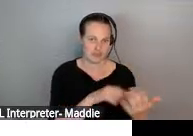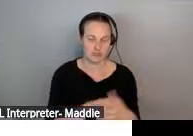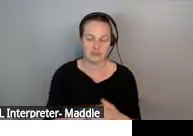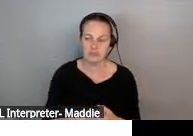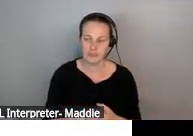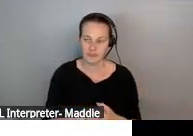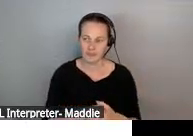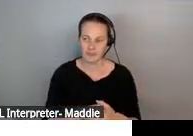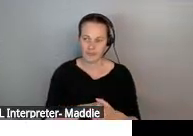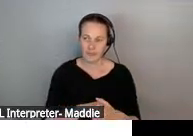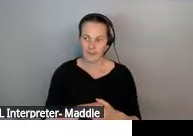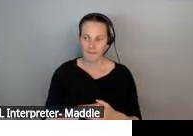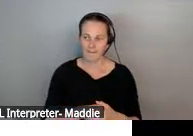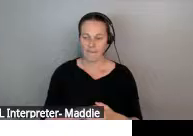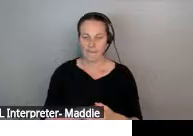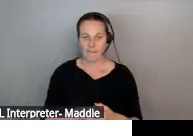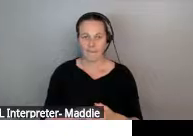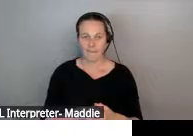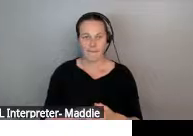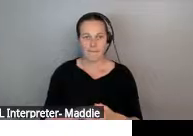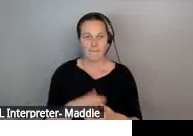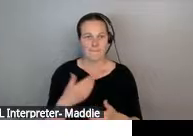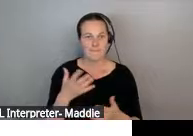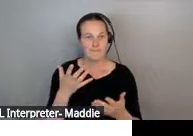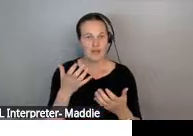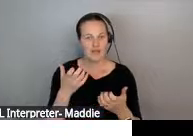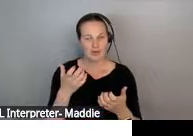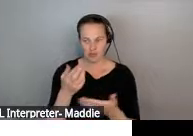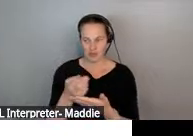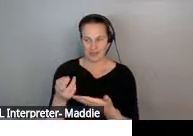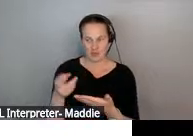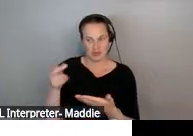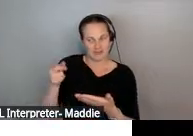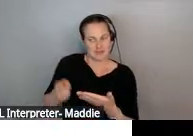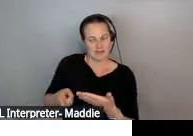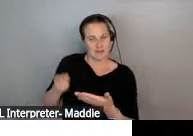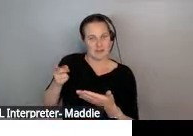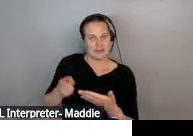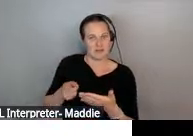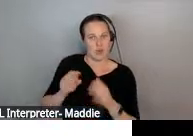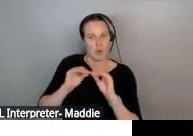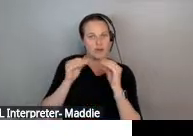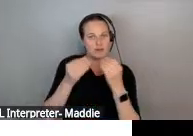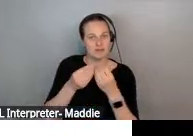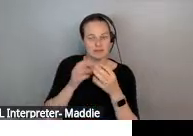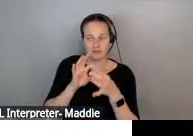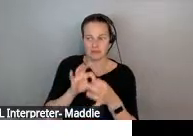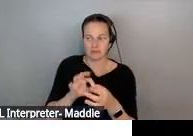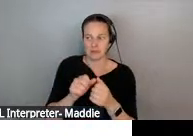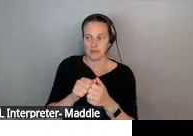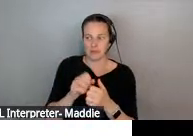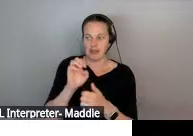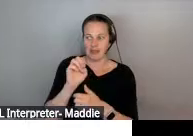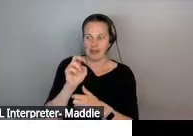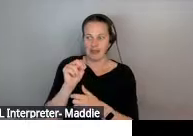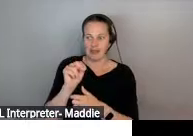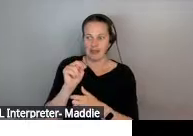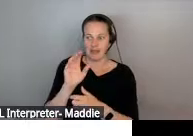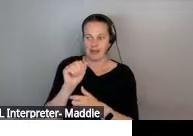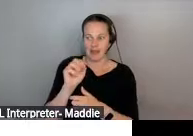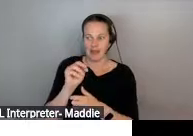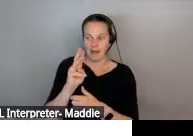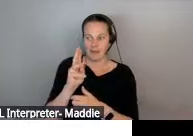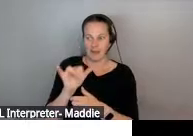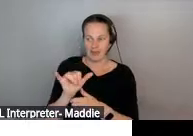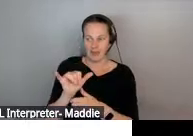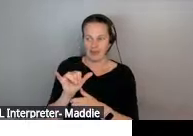to credit a little bit of the resources here to an organization called Academy. That's a technical assistance center